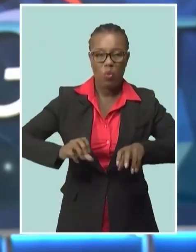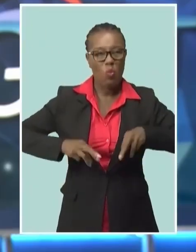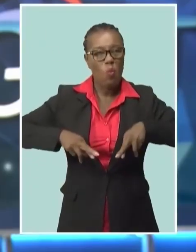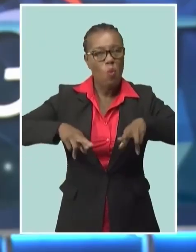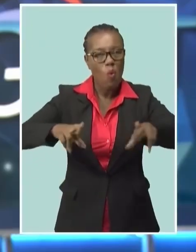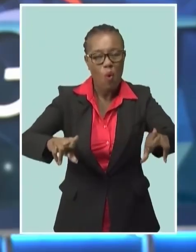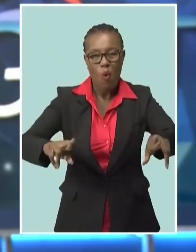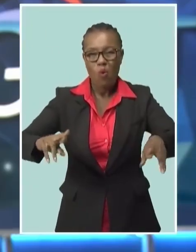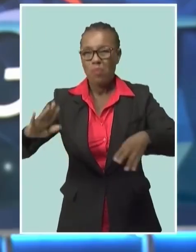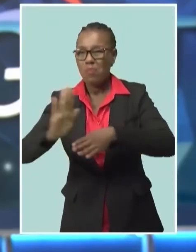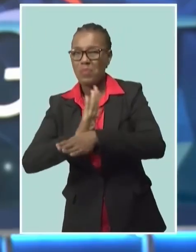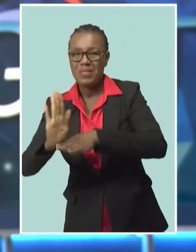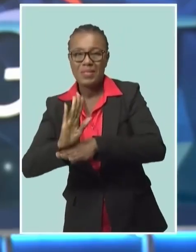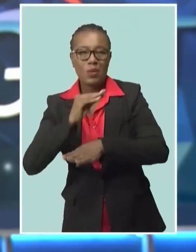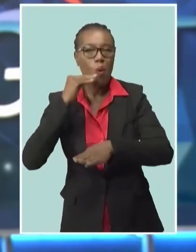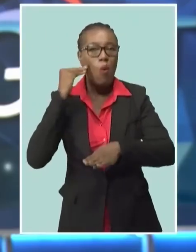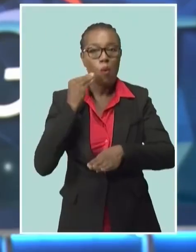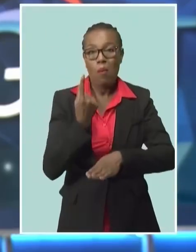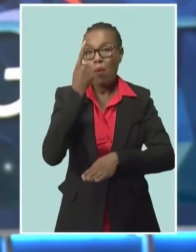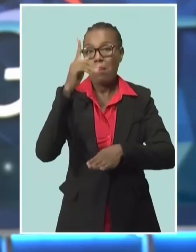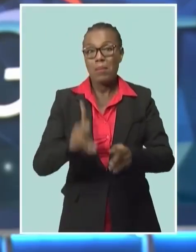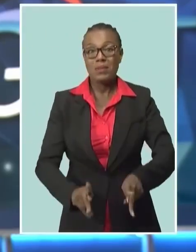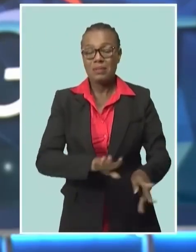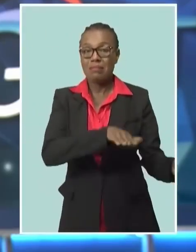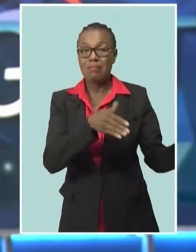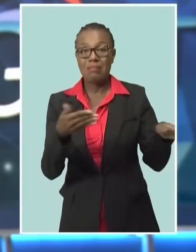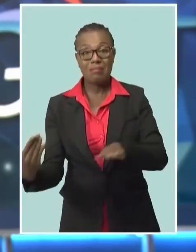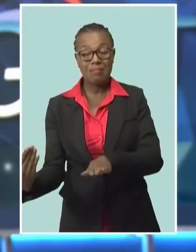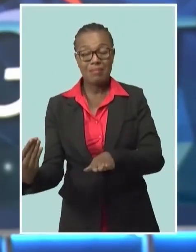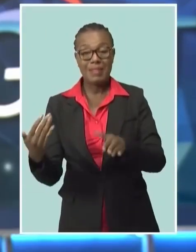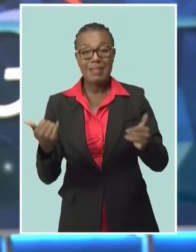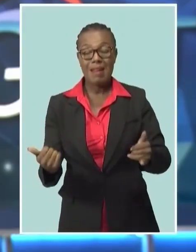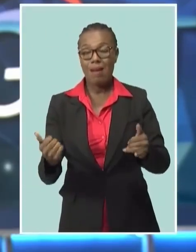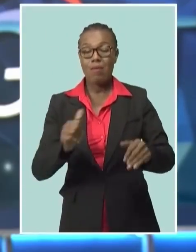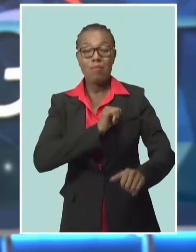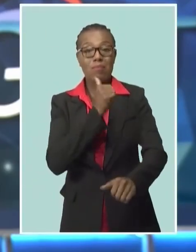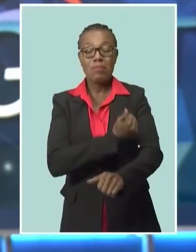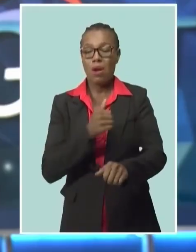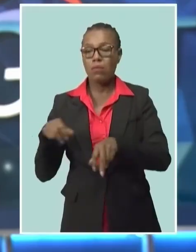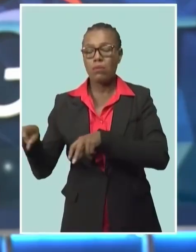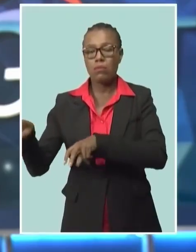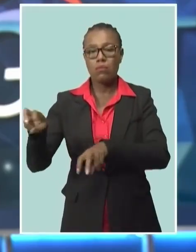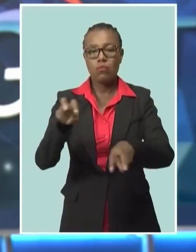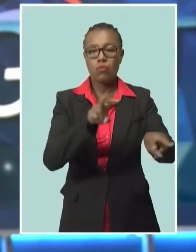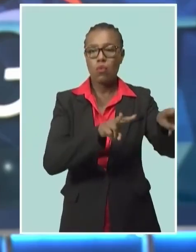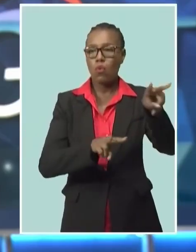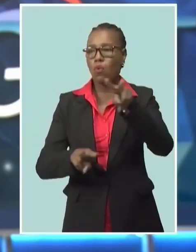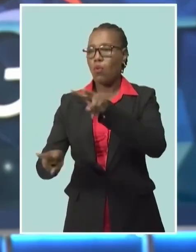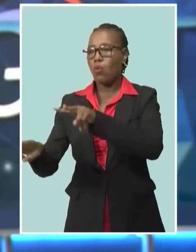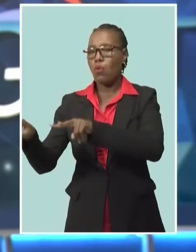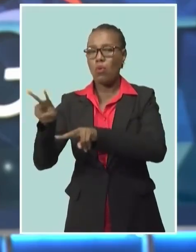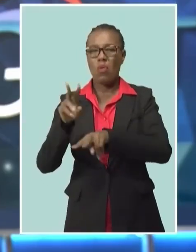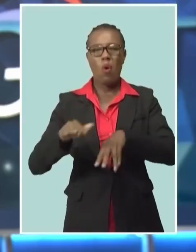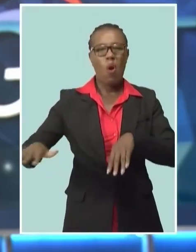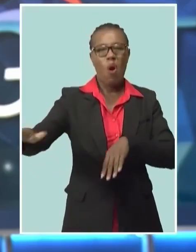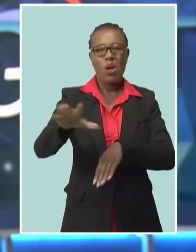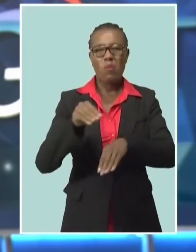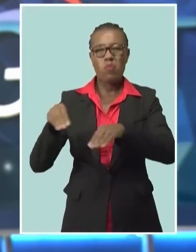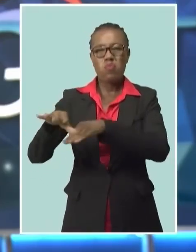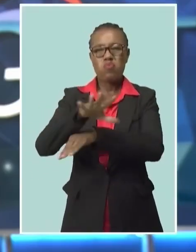businesses, homes, and claimed a life. Today, authorities toured the severely affected areas. Crystal Hoyt was with